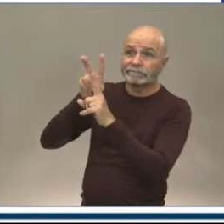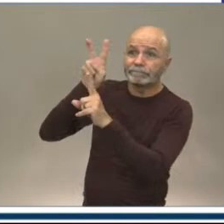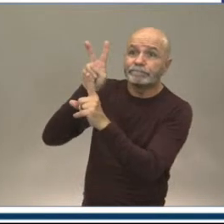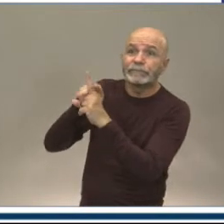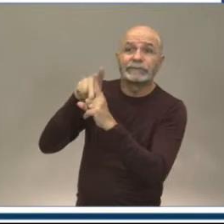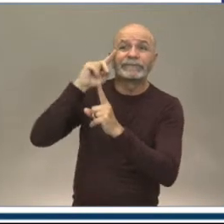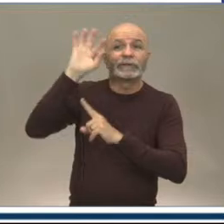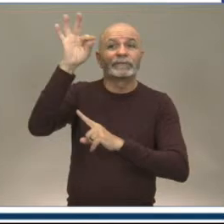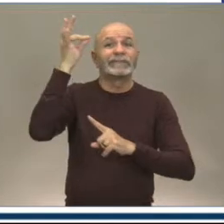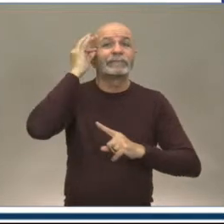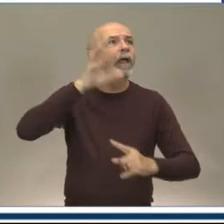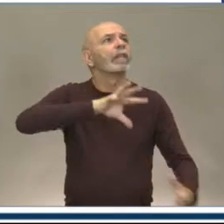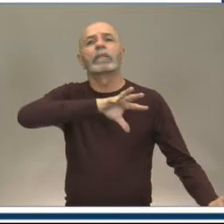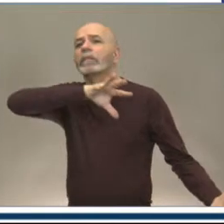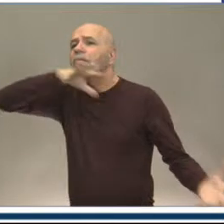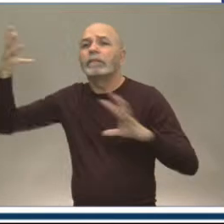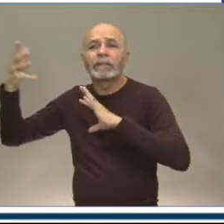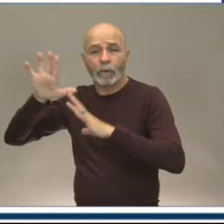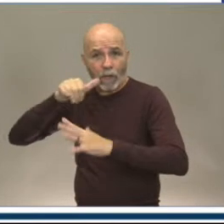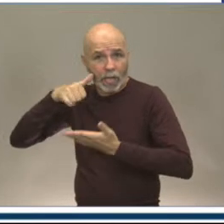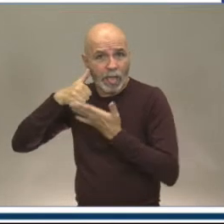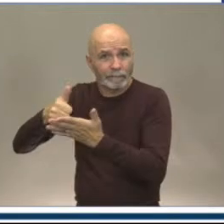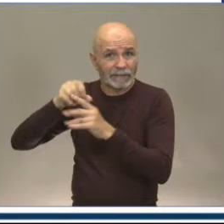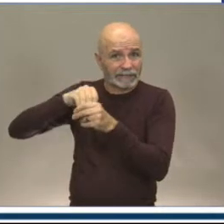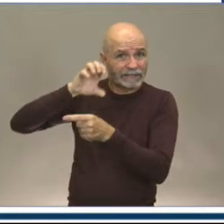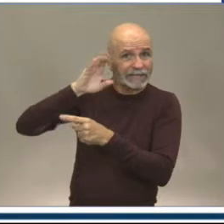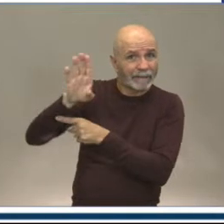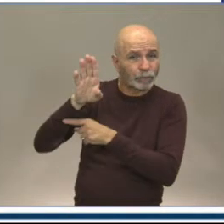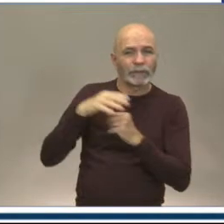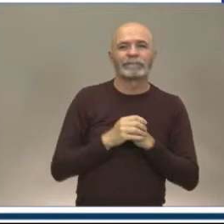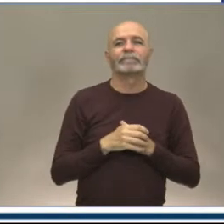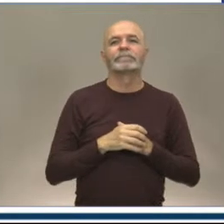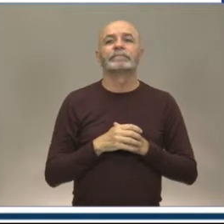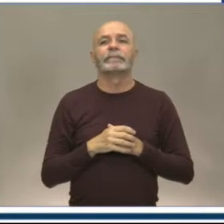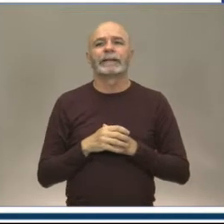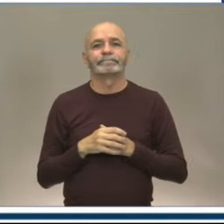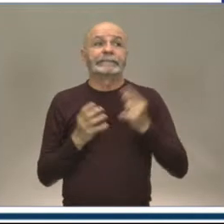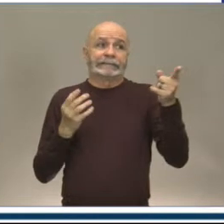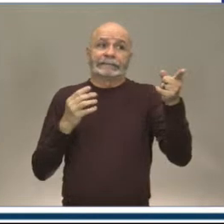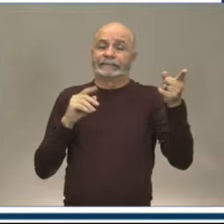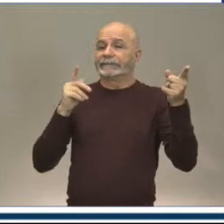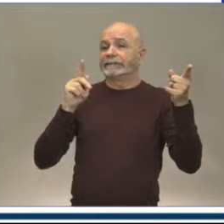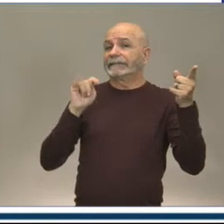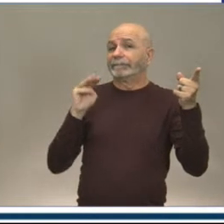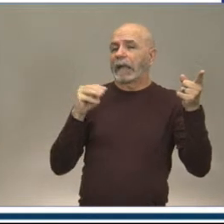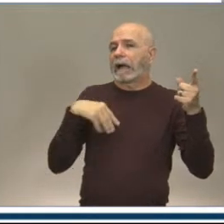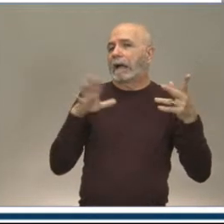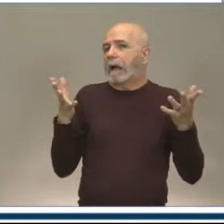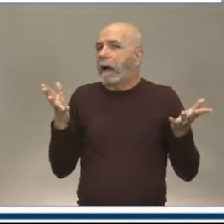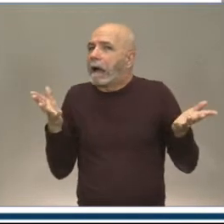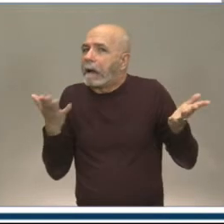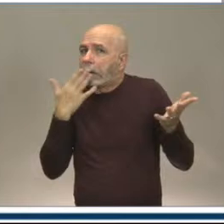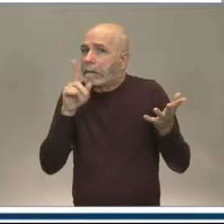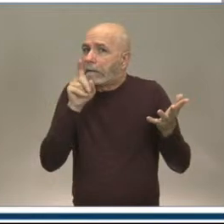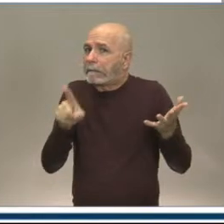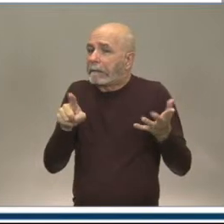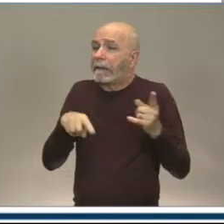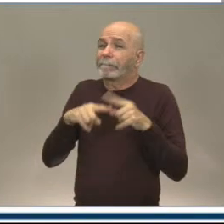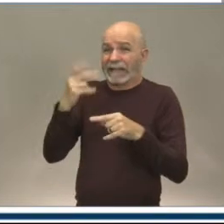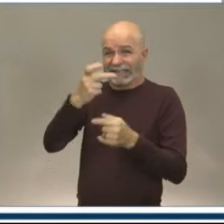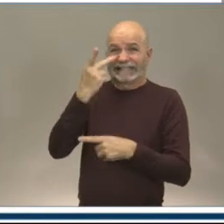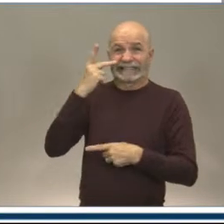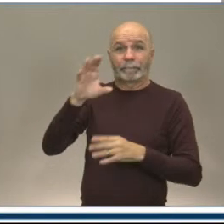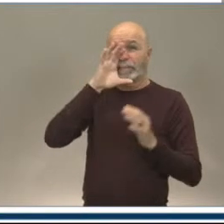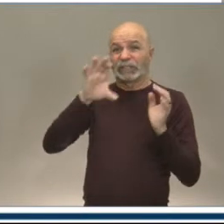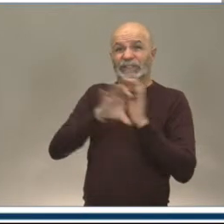have? Yeah, we're certainly not ruling it out, but I mean, if you've had a chance to see some of the pictures and hear some of the accounts,